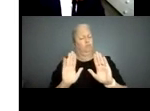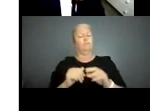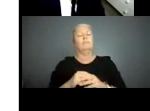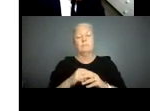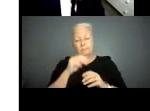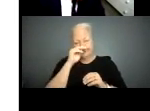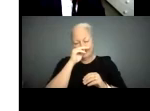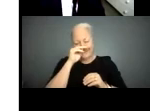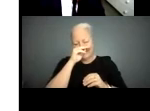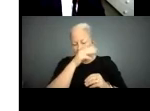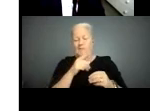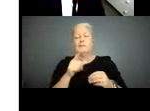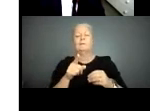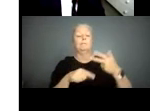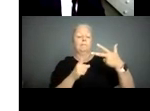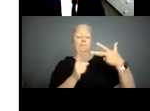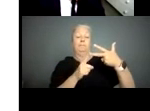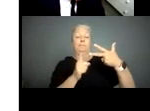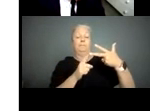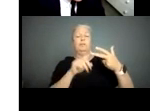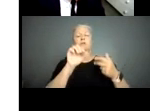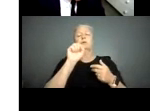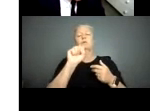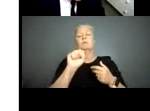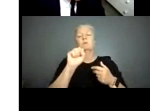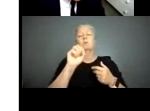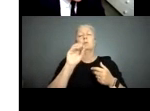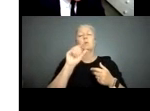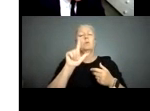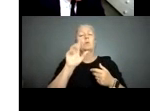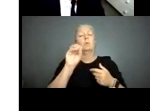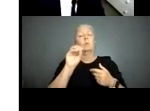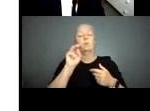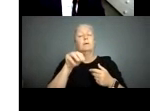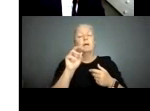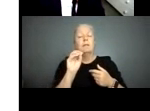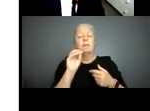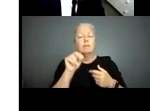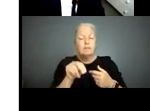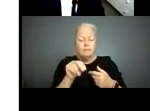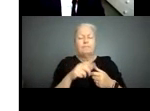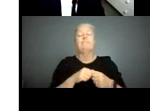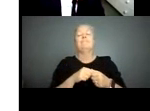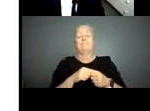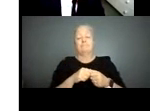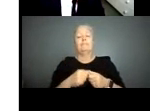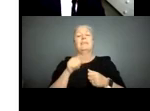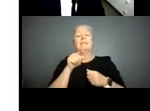Solomon has a learning difficulty. Solomon needs to have someone explain clearly what is going on in the class.